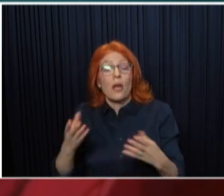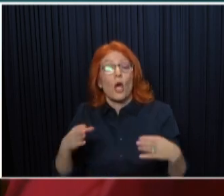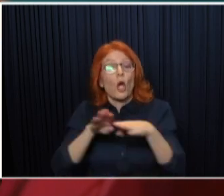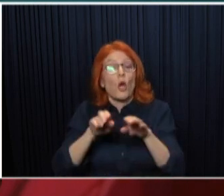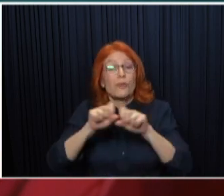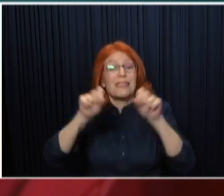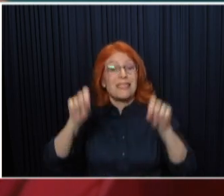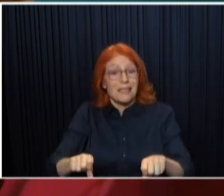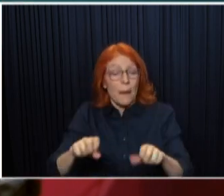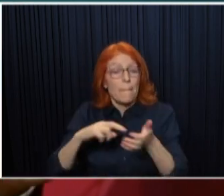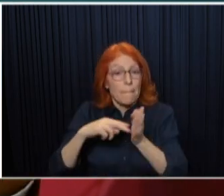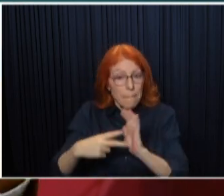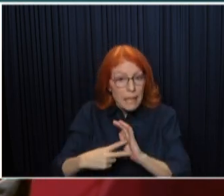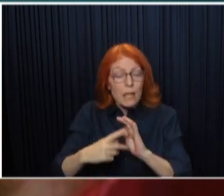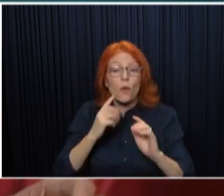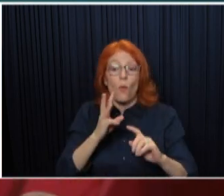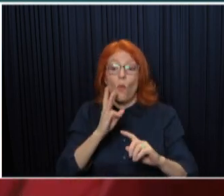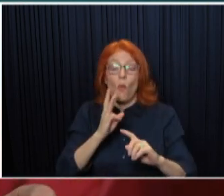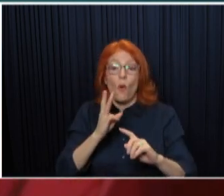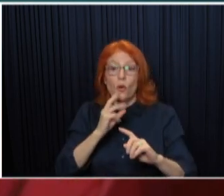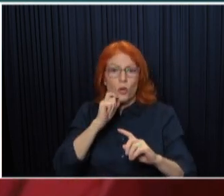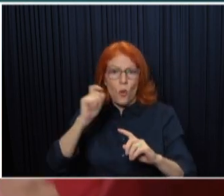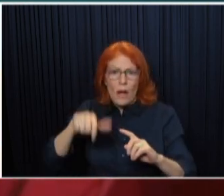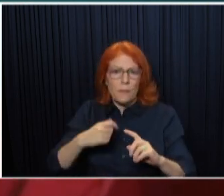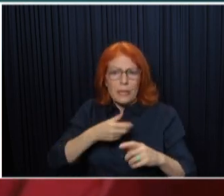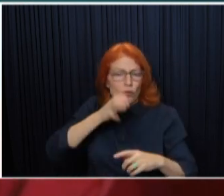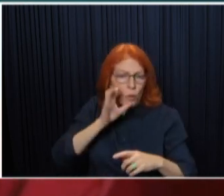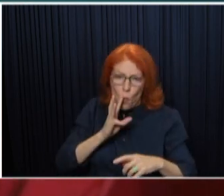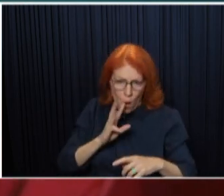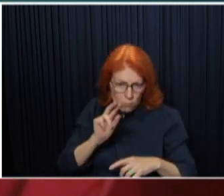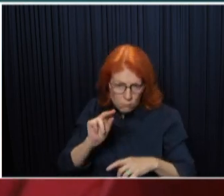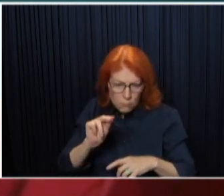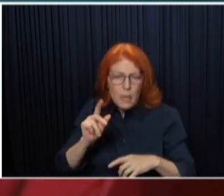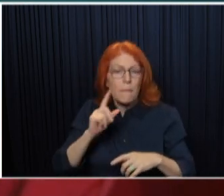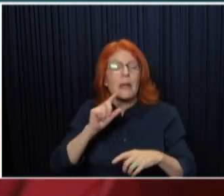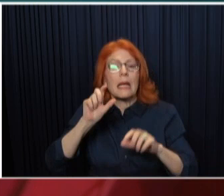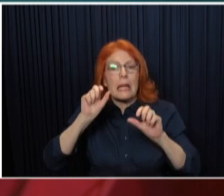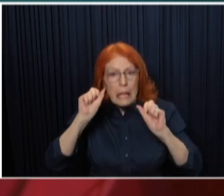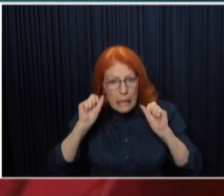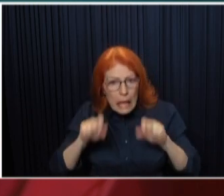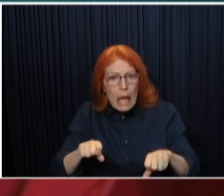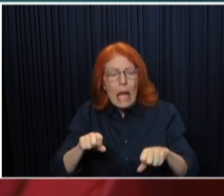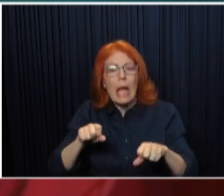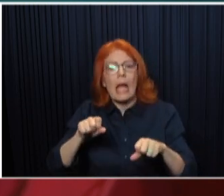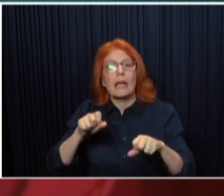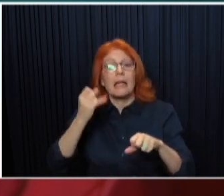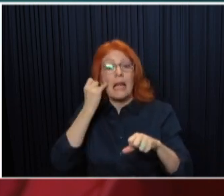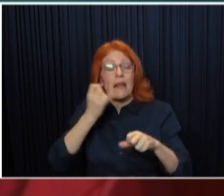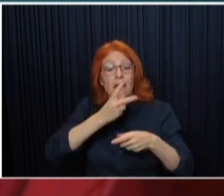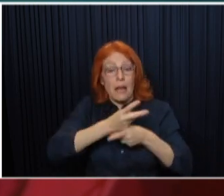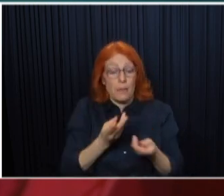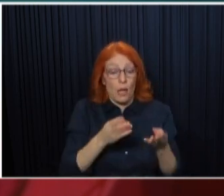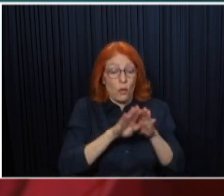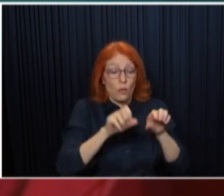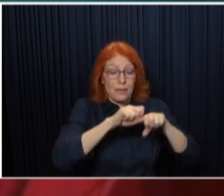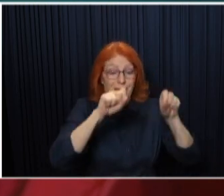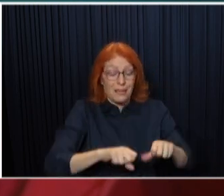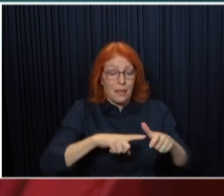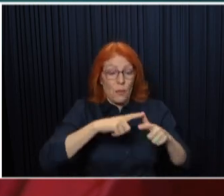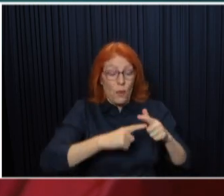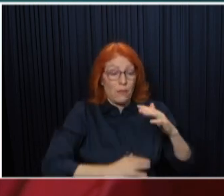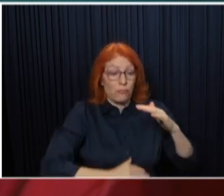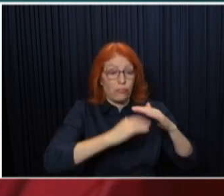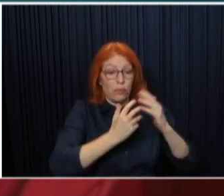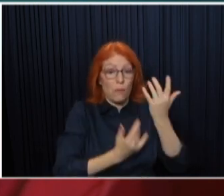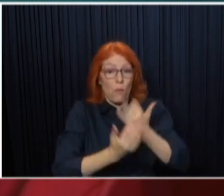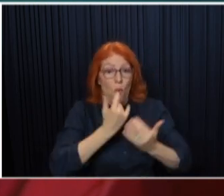so the water, it doesn't have to be drinkable water, can be, if it's kept in a closed system, when it goes above boiling,